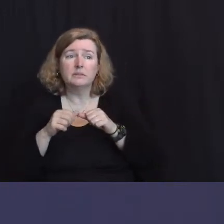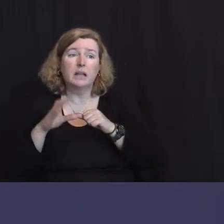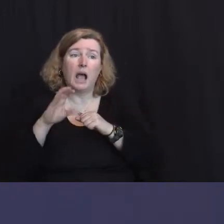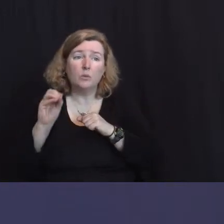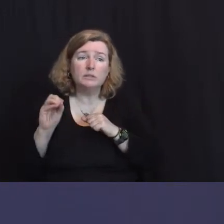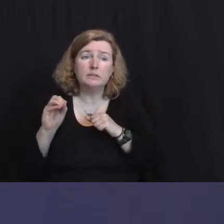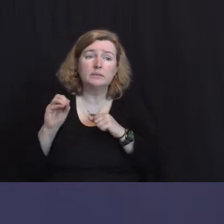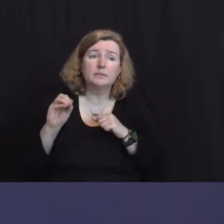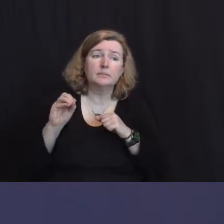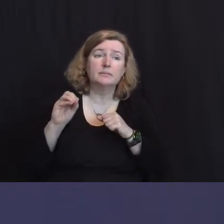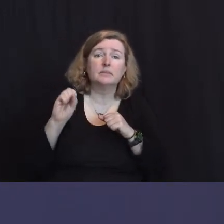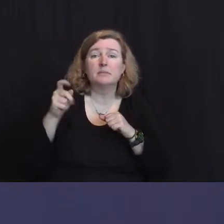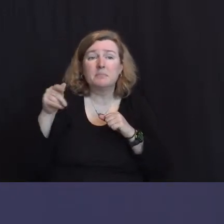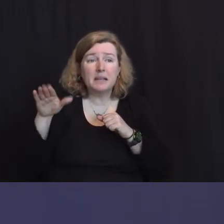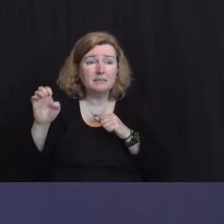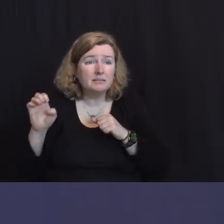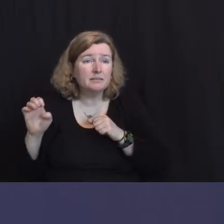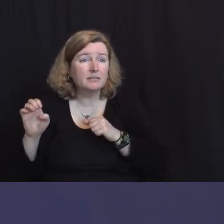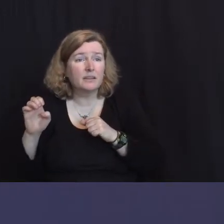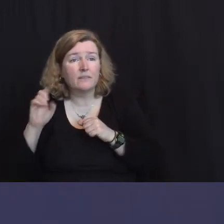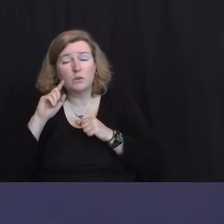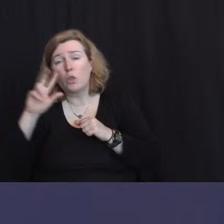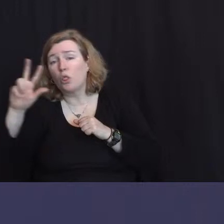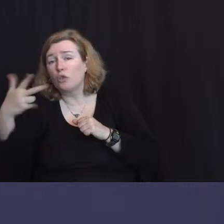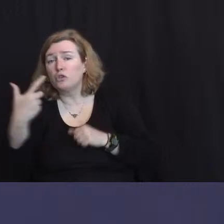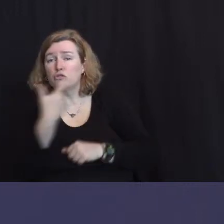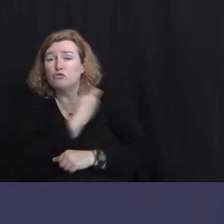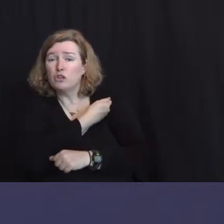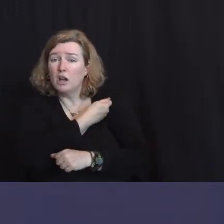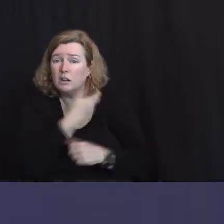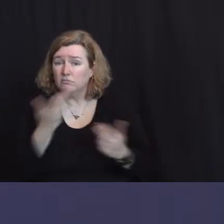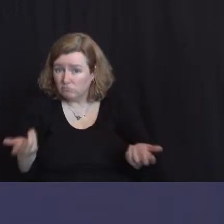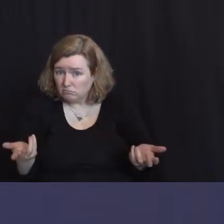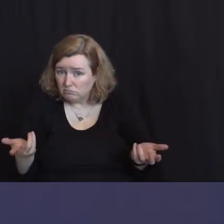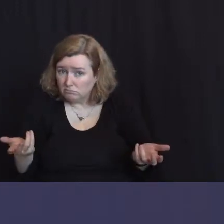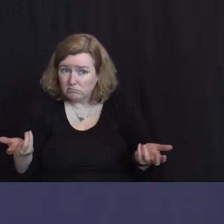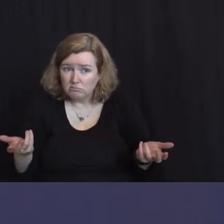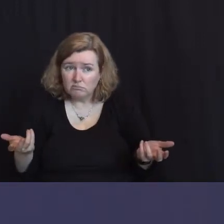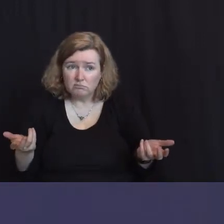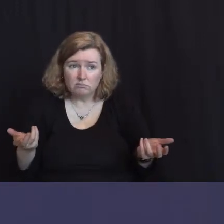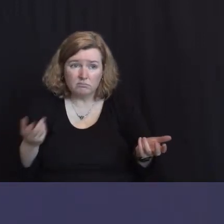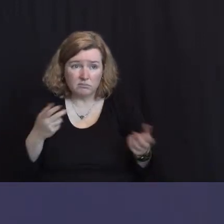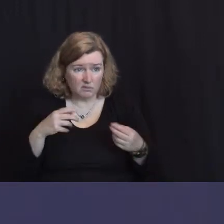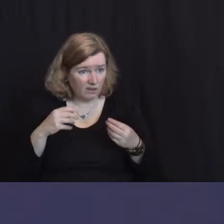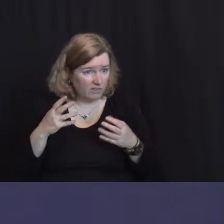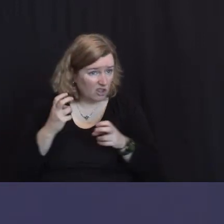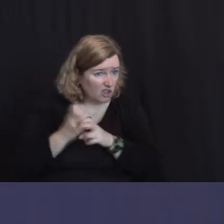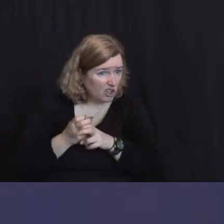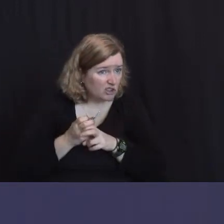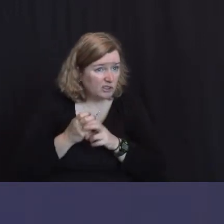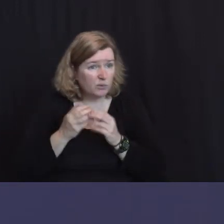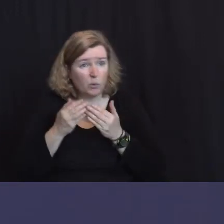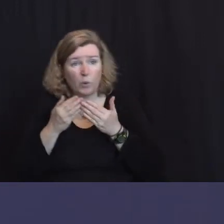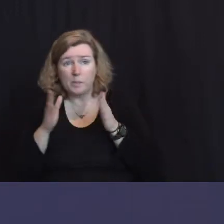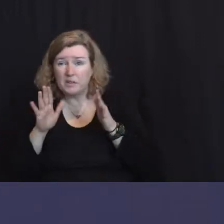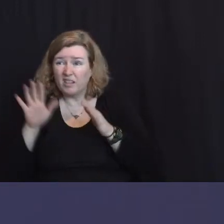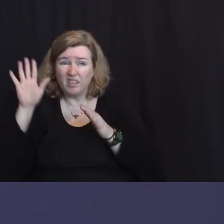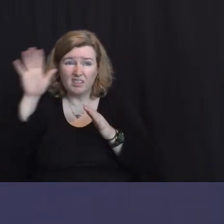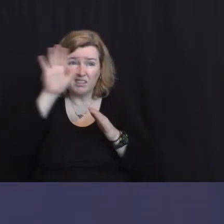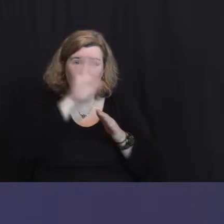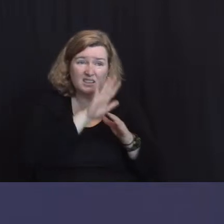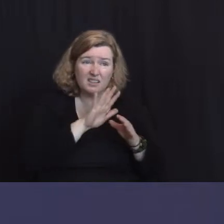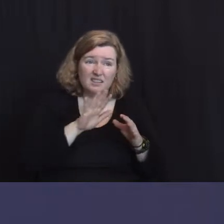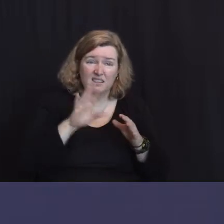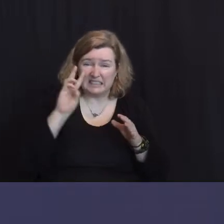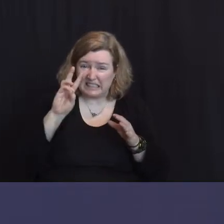difficultly how difficult would it be to re-establish these sites? And finally, with regard